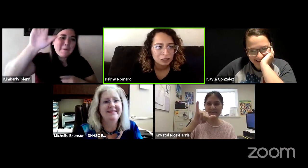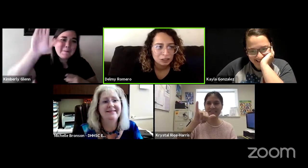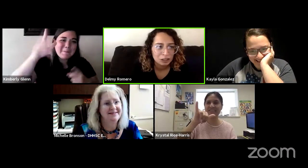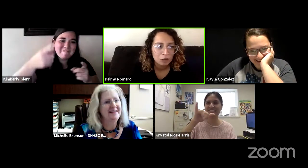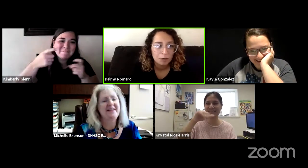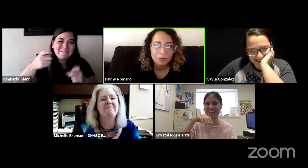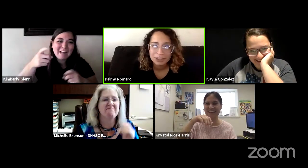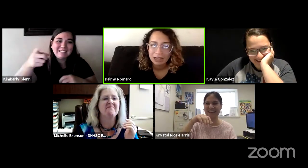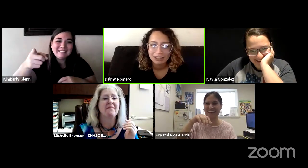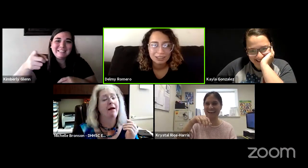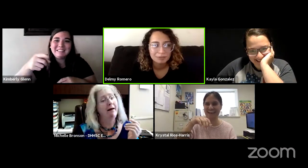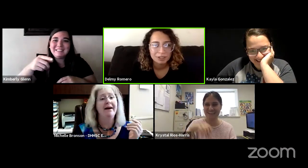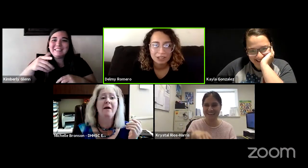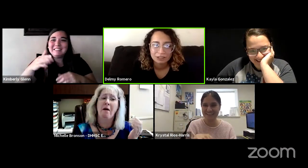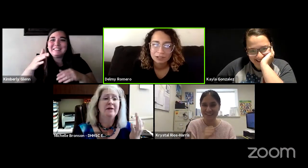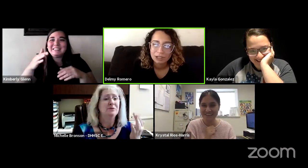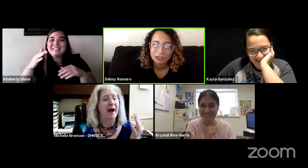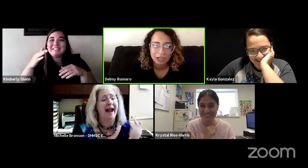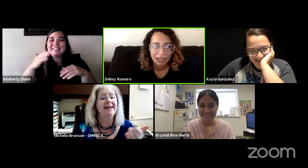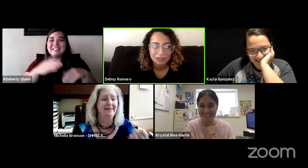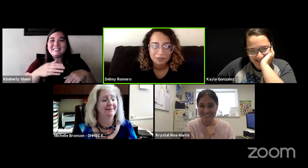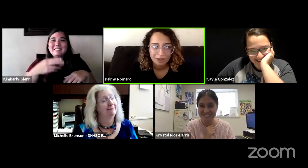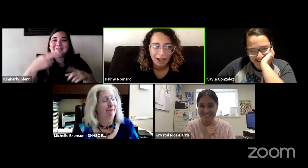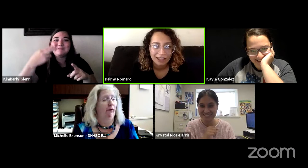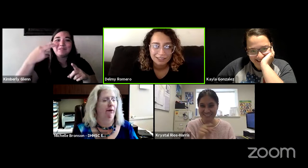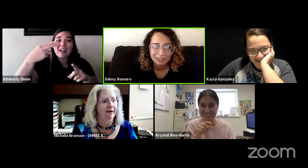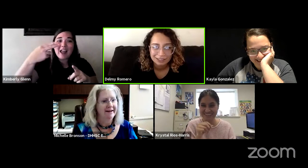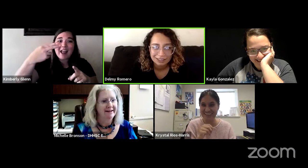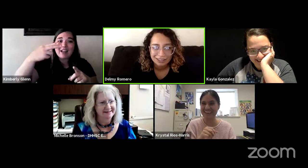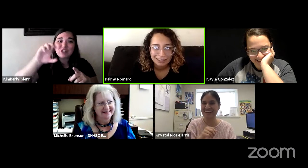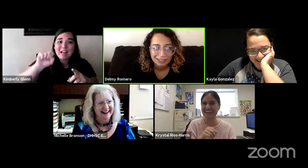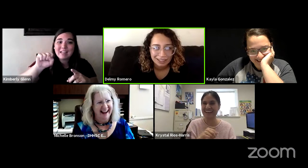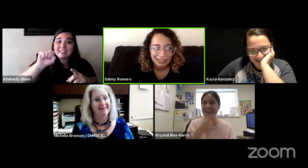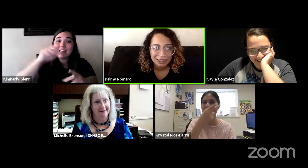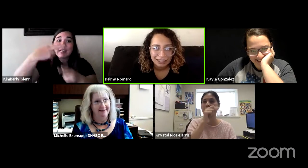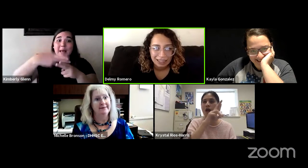Oh, and I should know, but Michelle, I seen Michelle. She raised her hands fast.